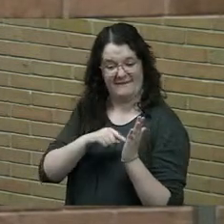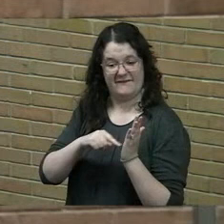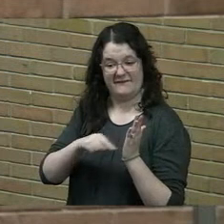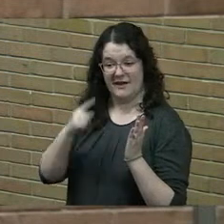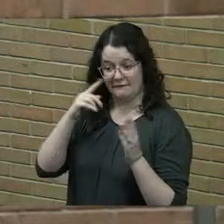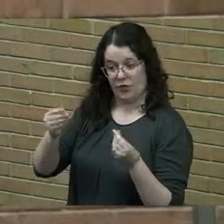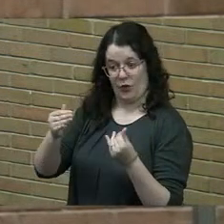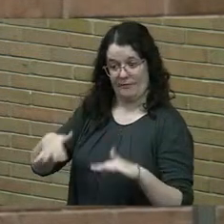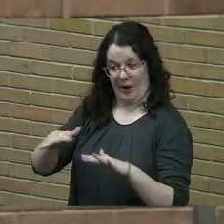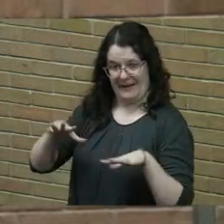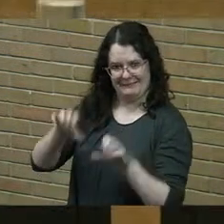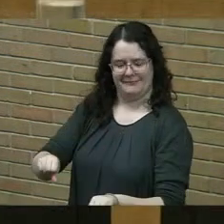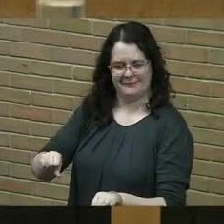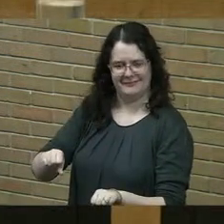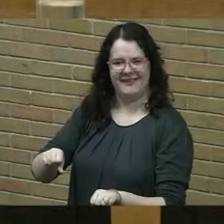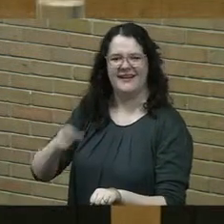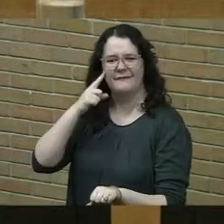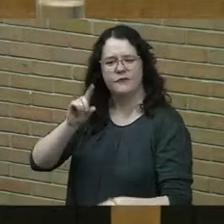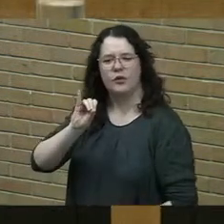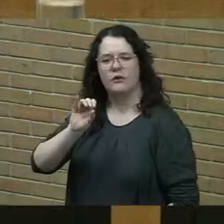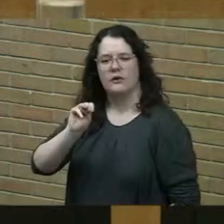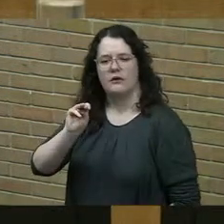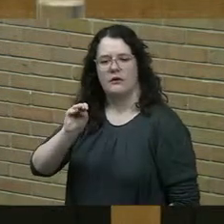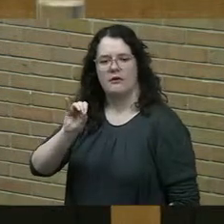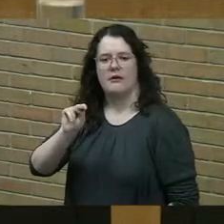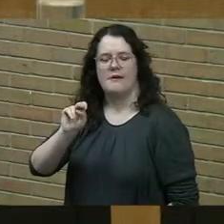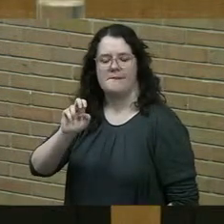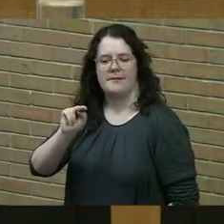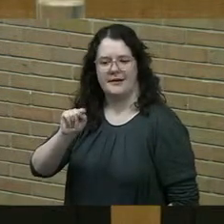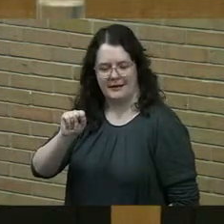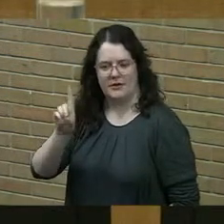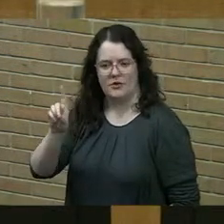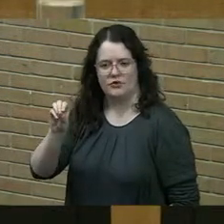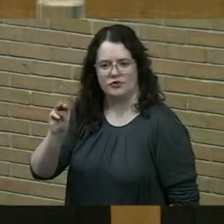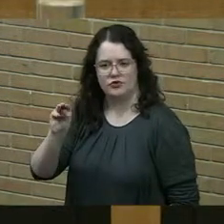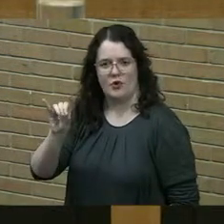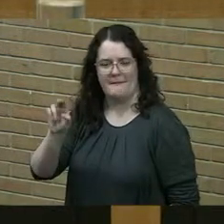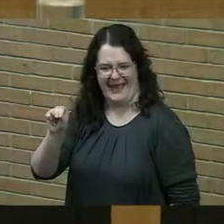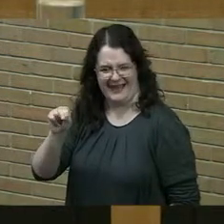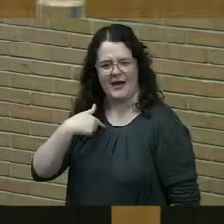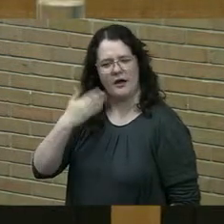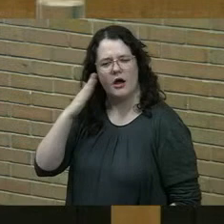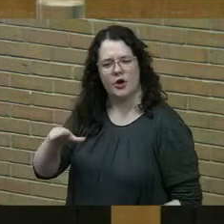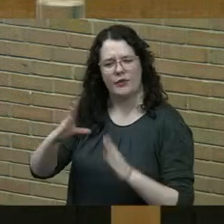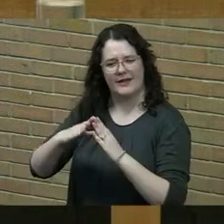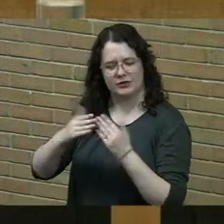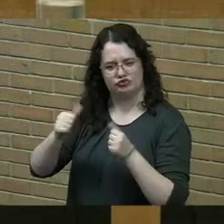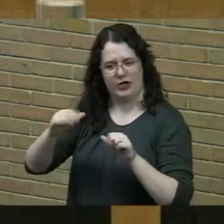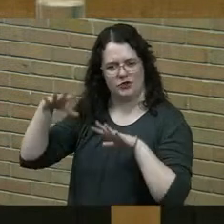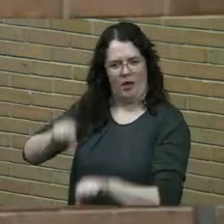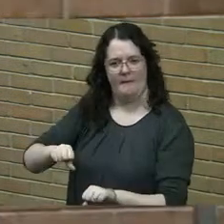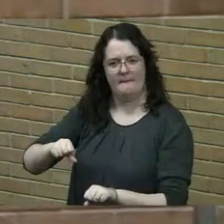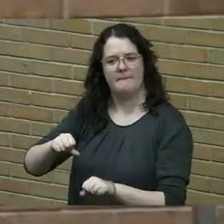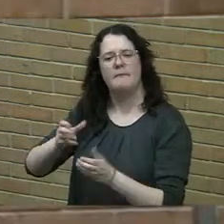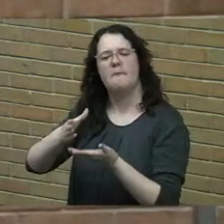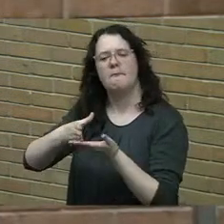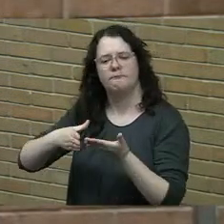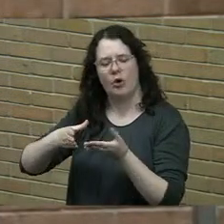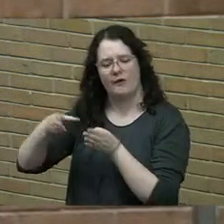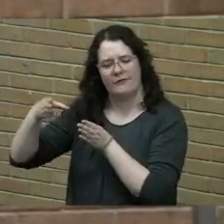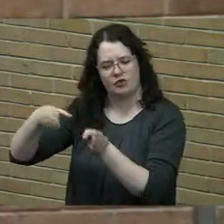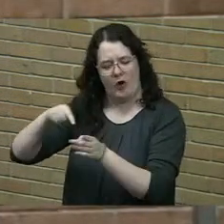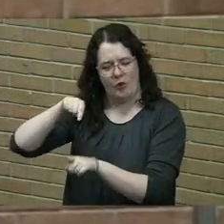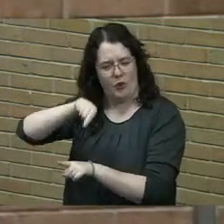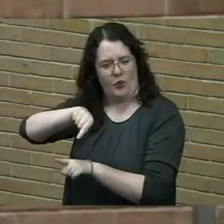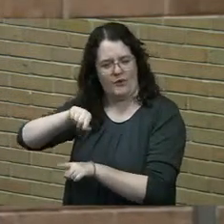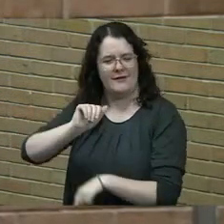of eminent domain? I know the town was trying to seize part of the side of the road